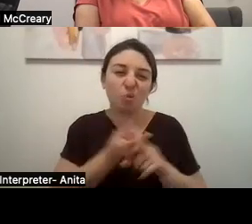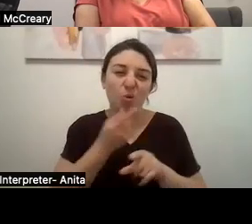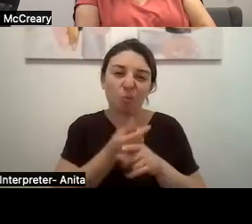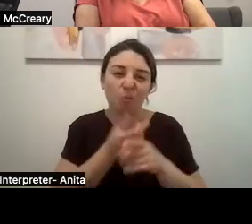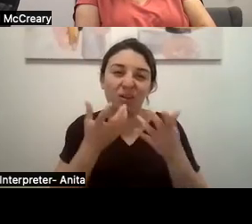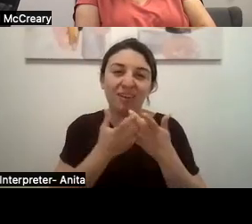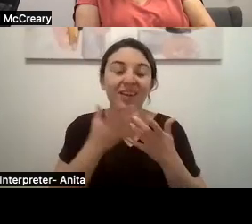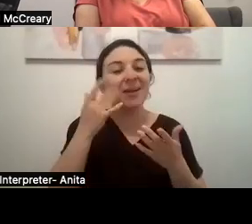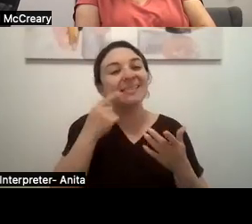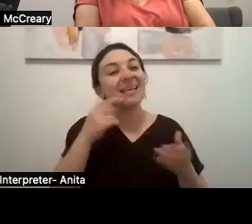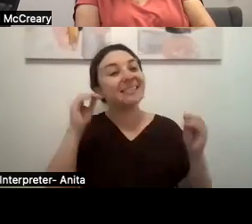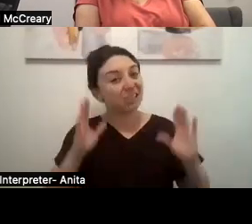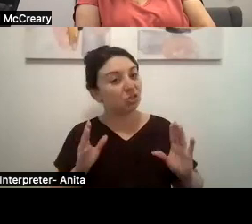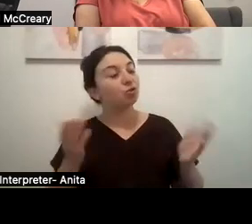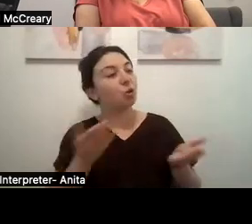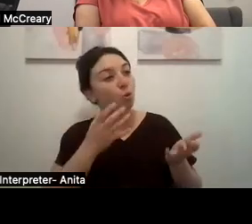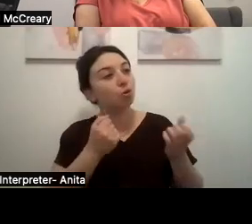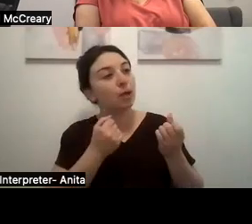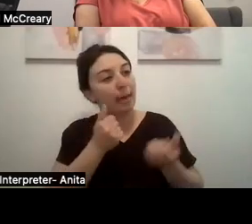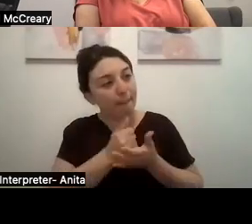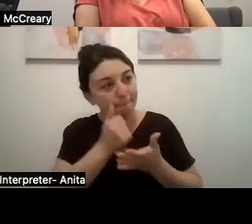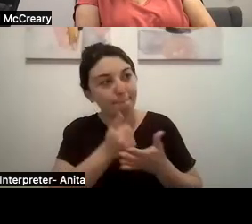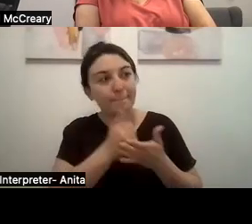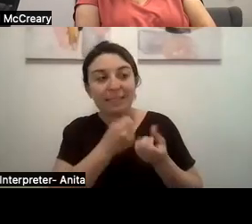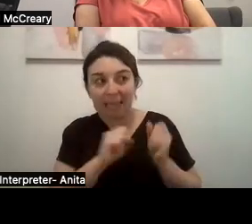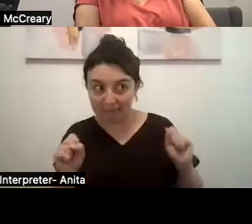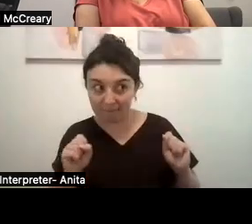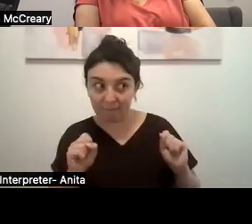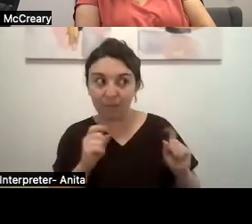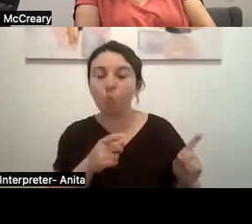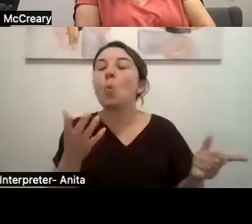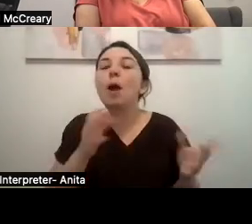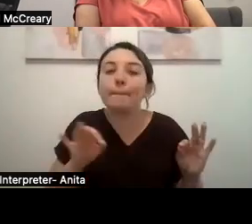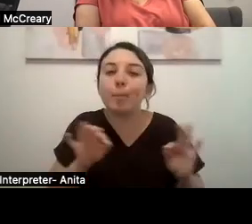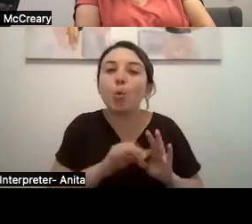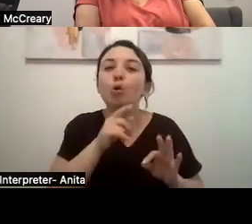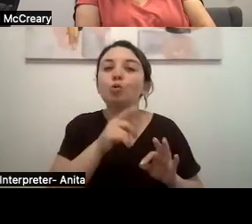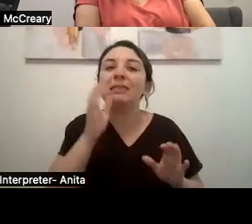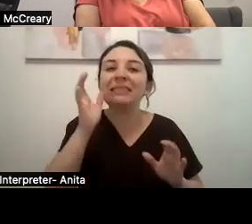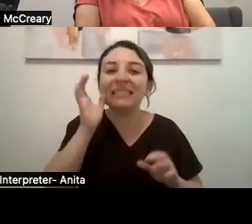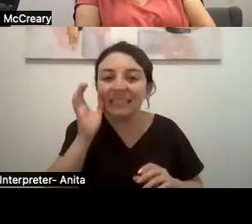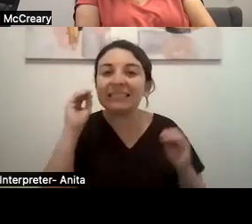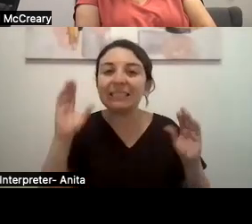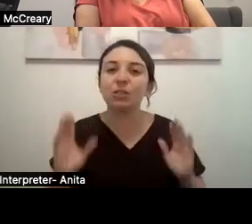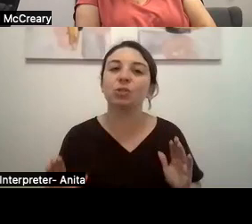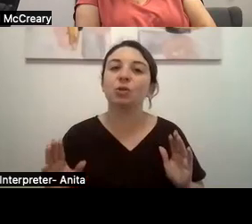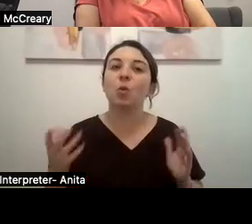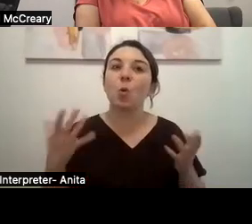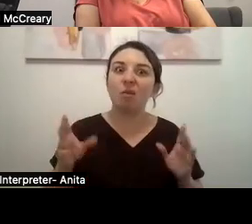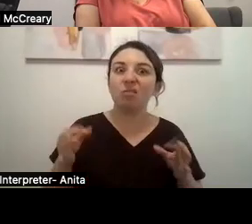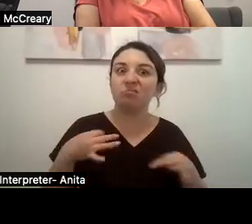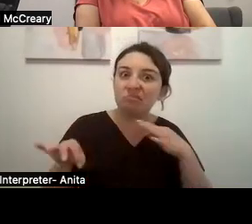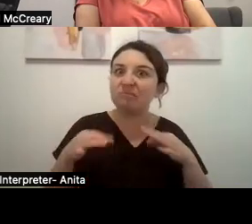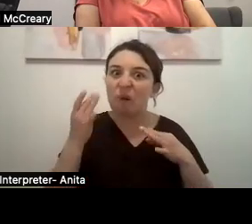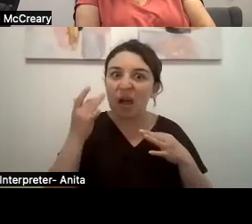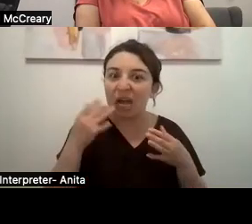teachers are here to keep you safe, and really emphasize just listen to your teachers. We don't go into the bad people or why we're doing it or any